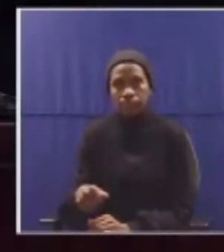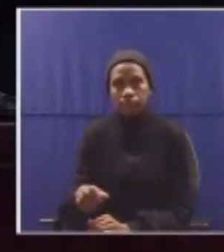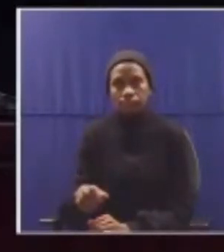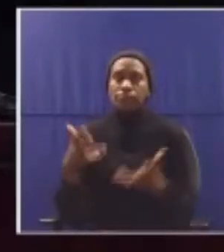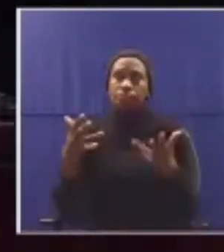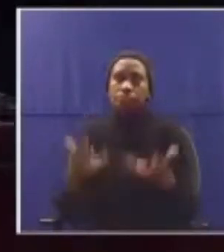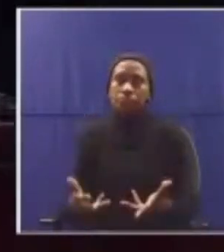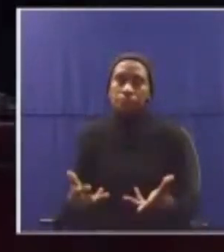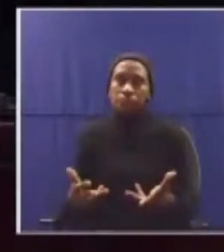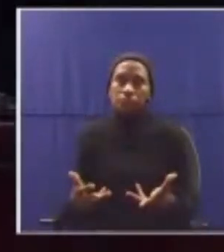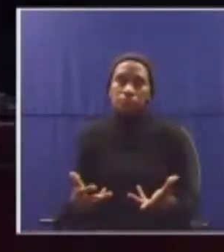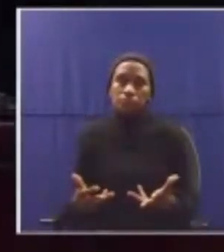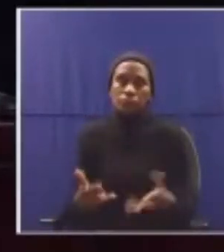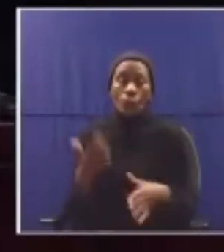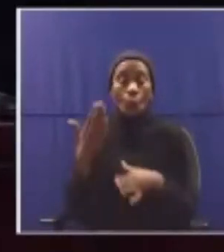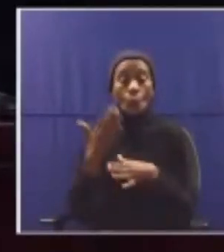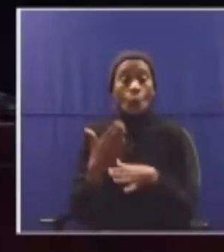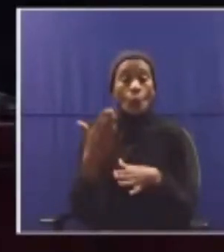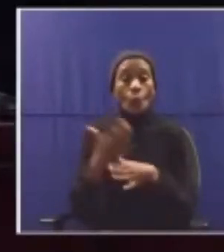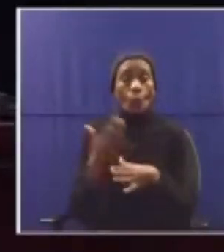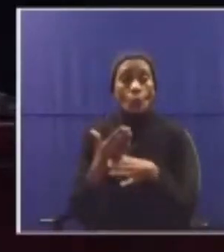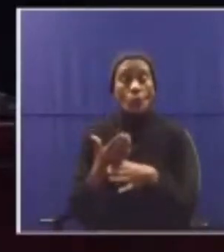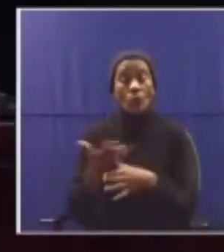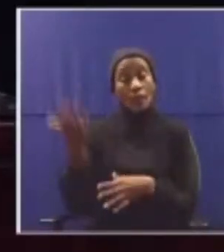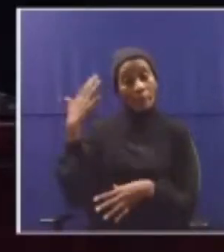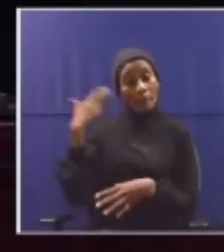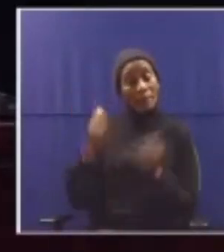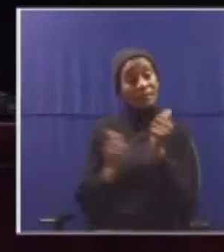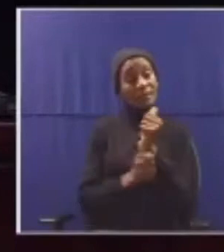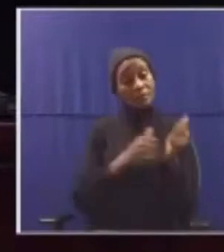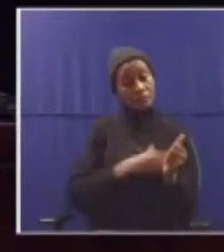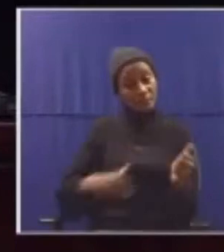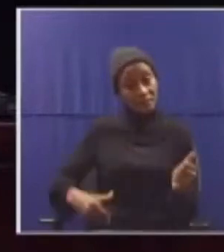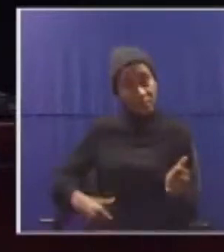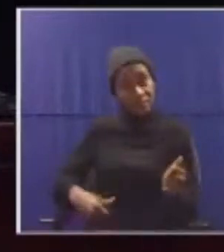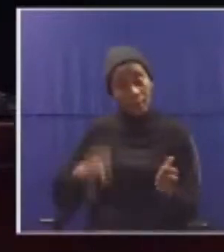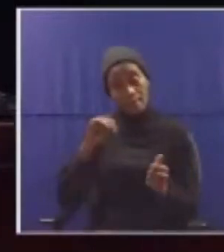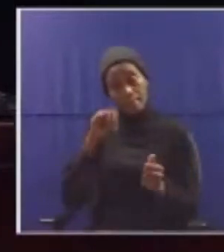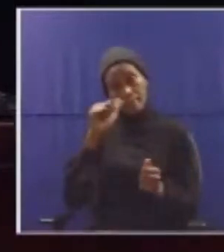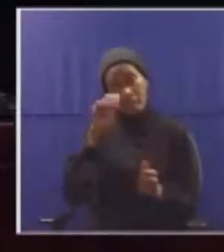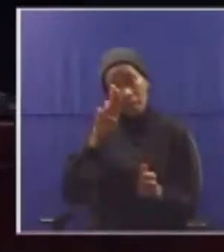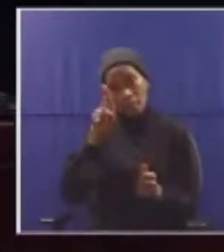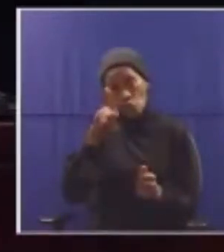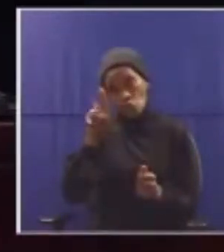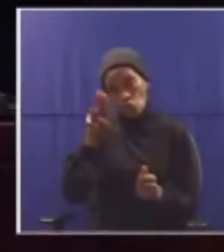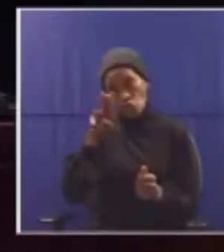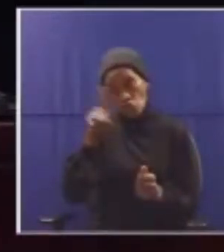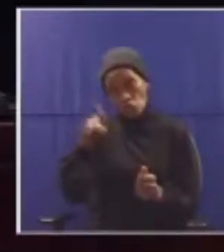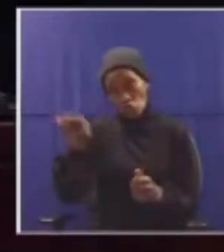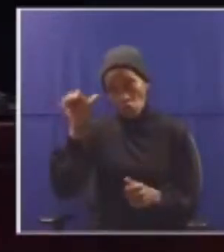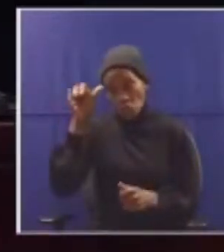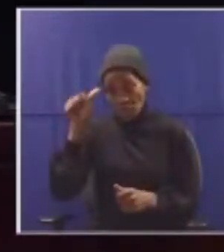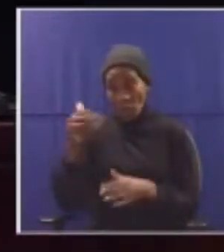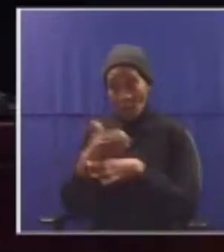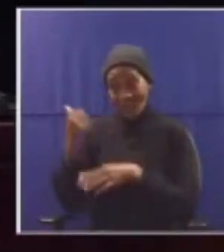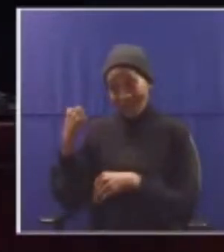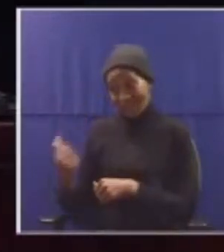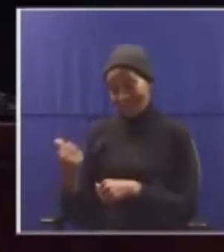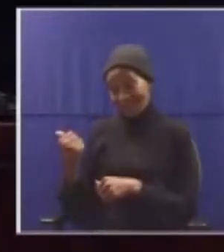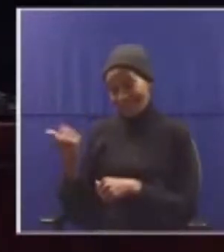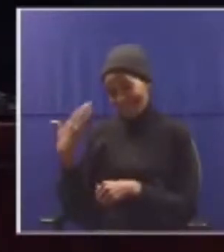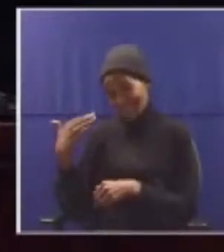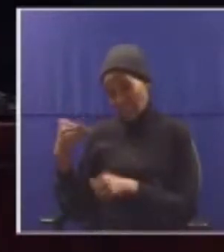that the work that former Deputy President Mabuza did will be continued.